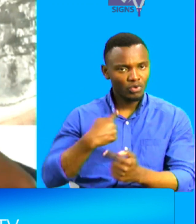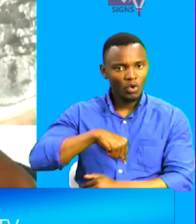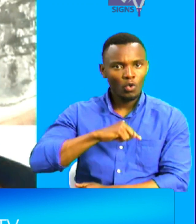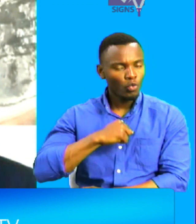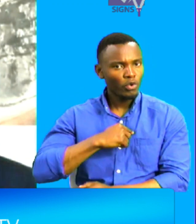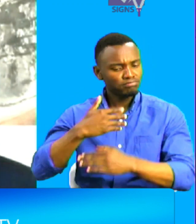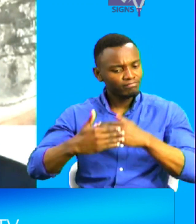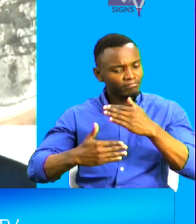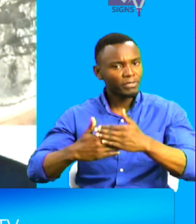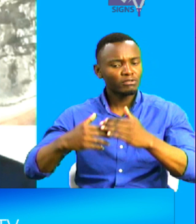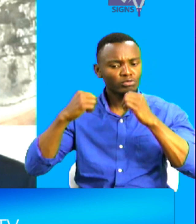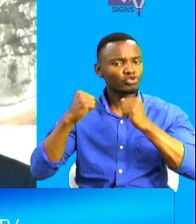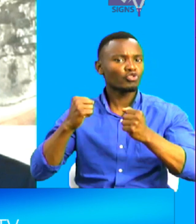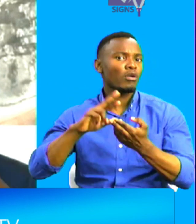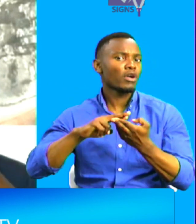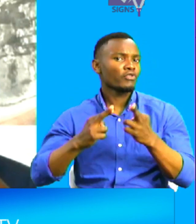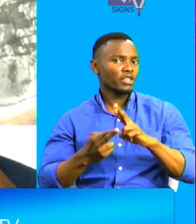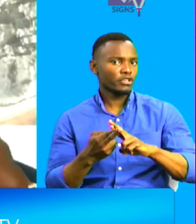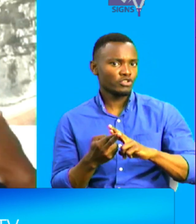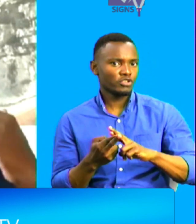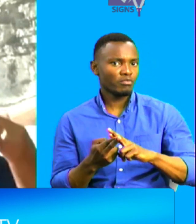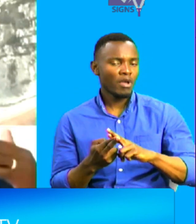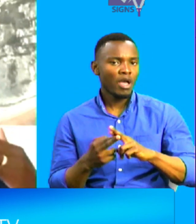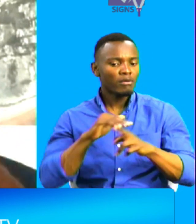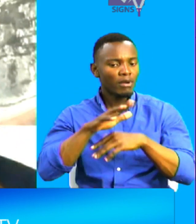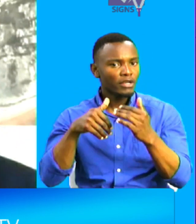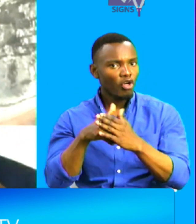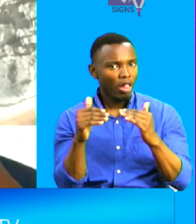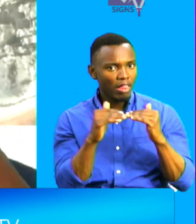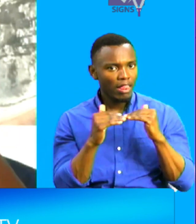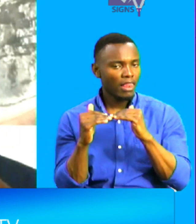solid relationship at every stage,